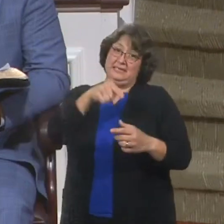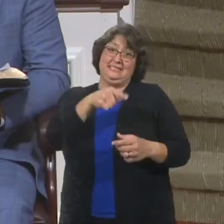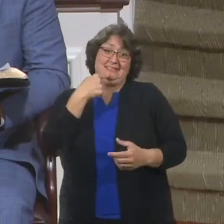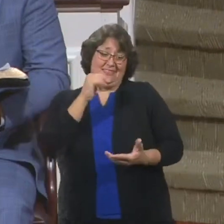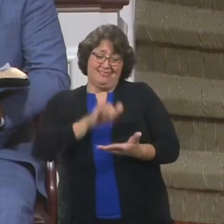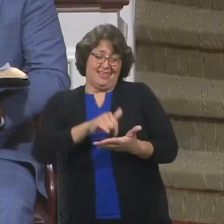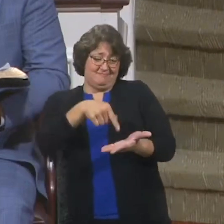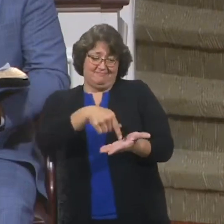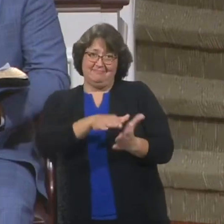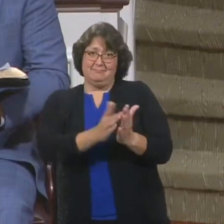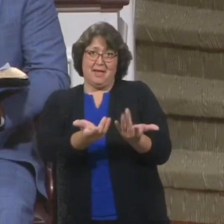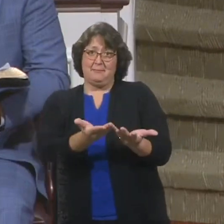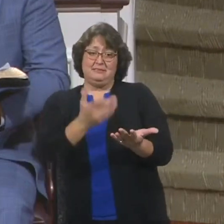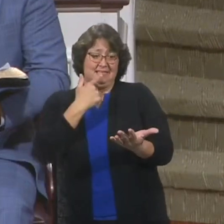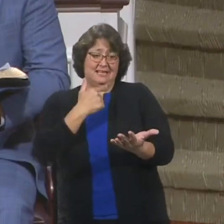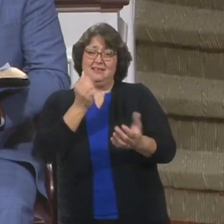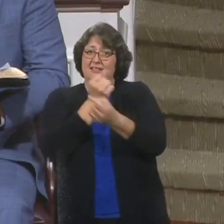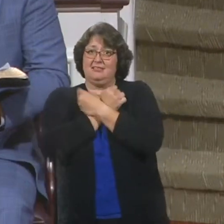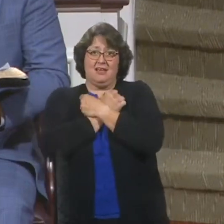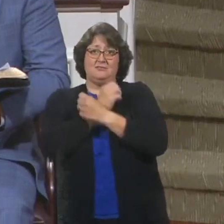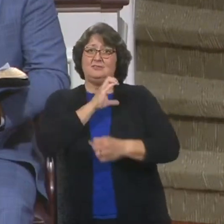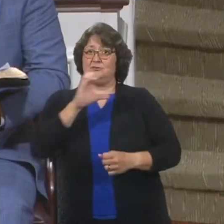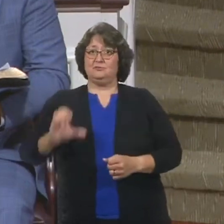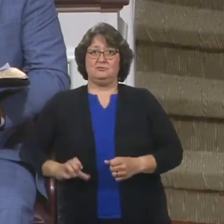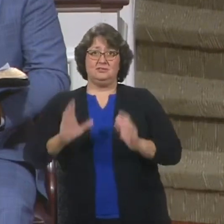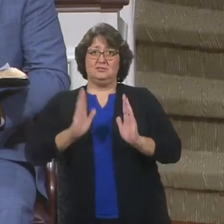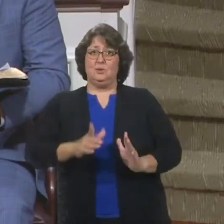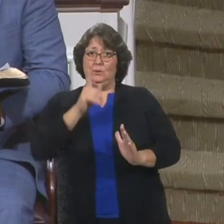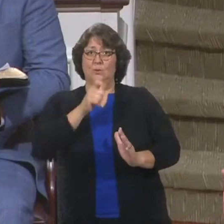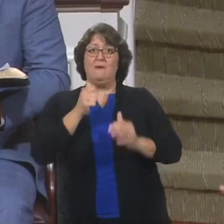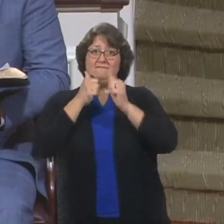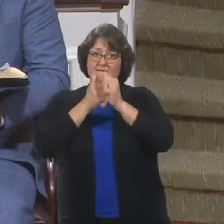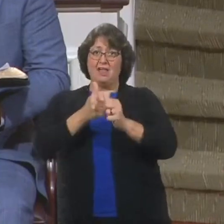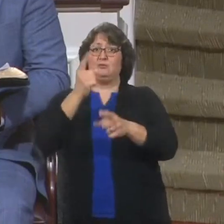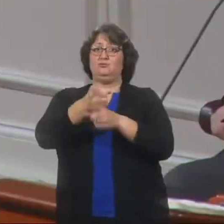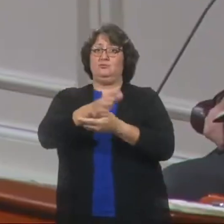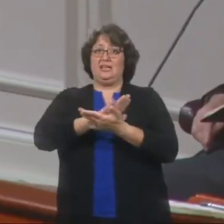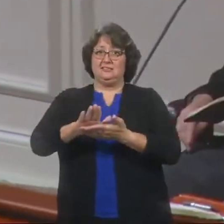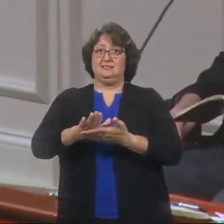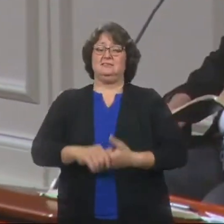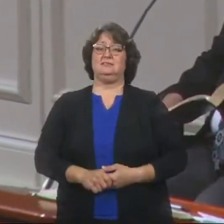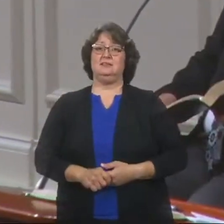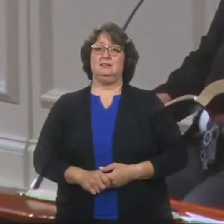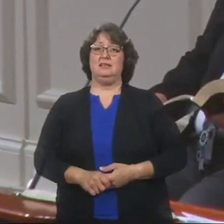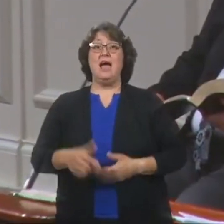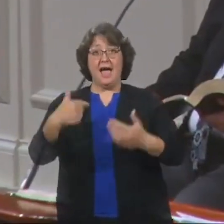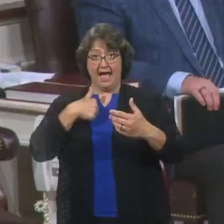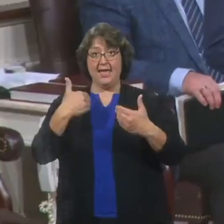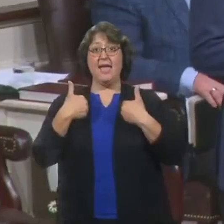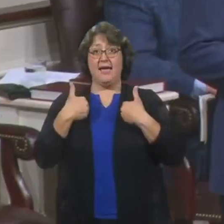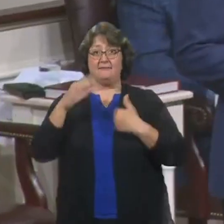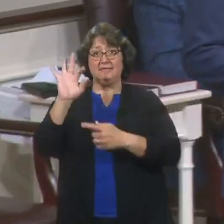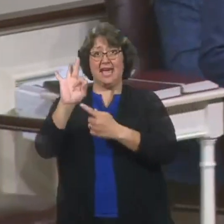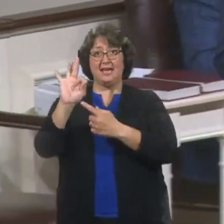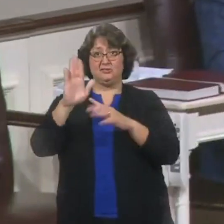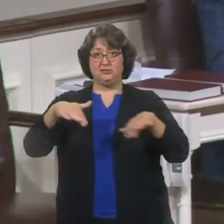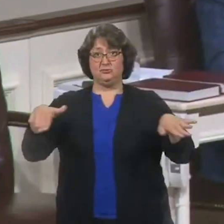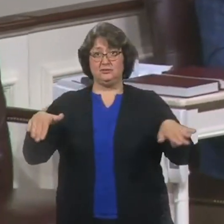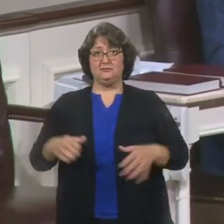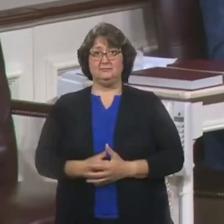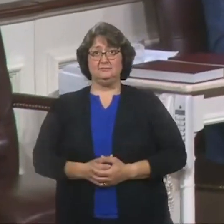said, loveth the Christian. He loves someone who follows after righteousness. But I have 9 children,